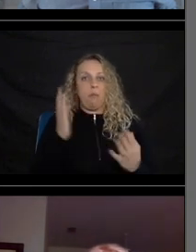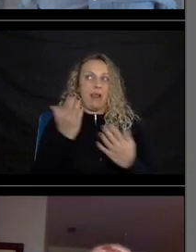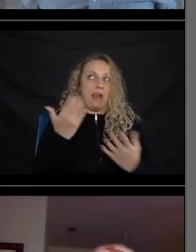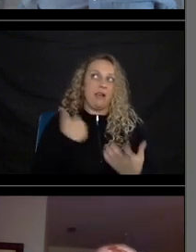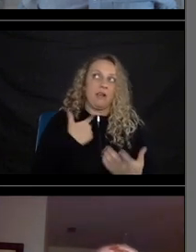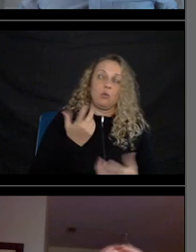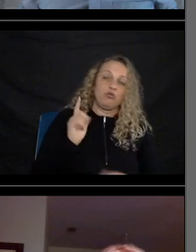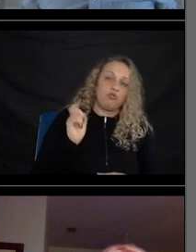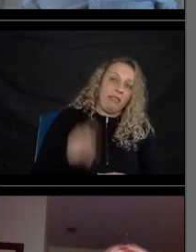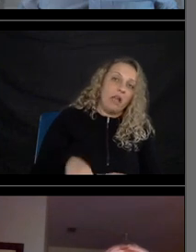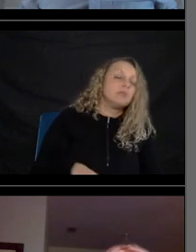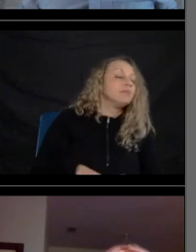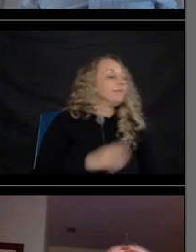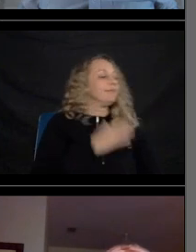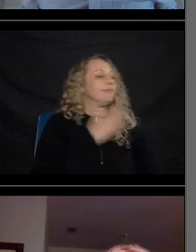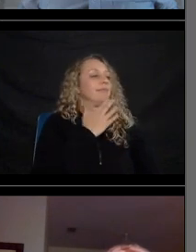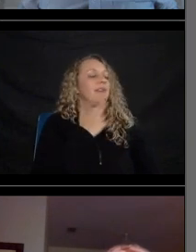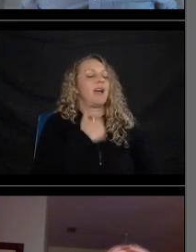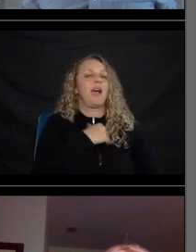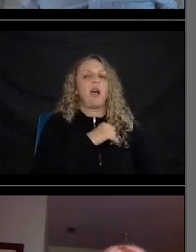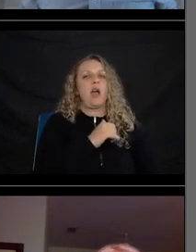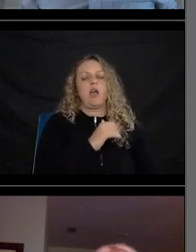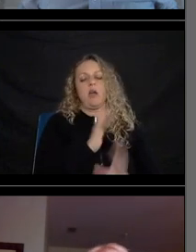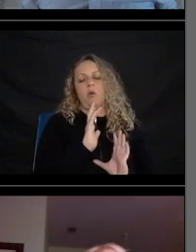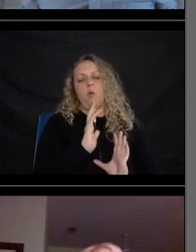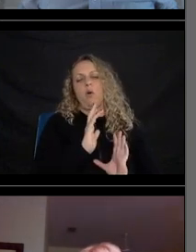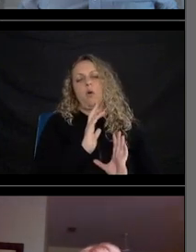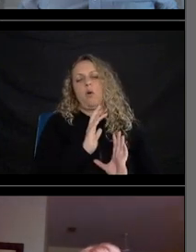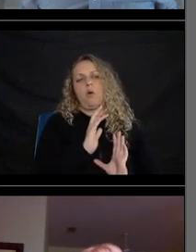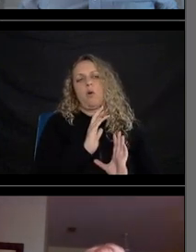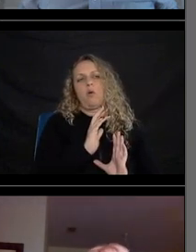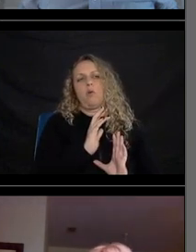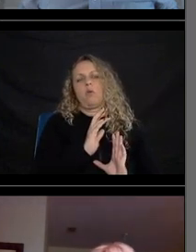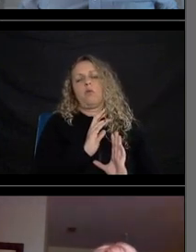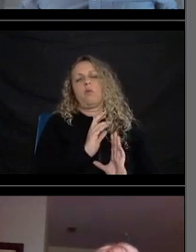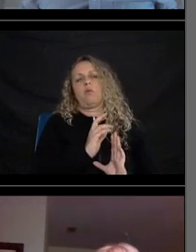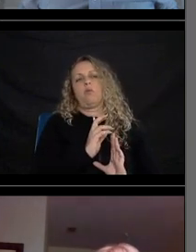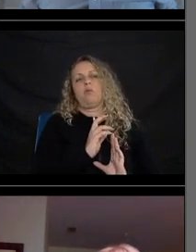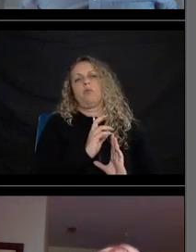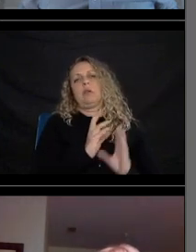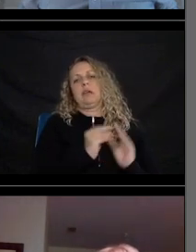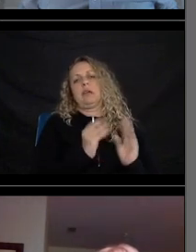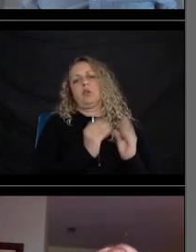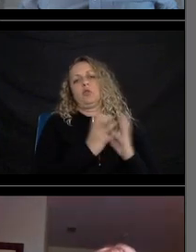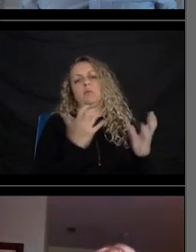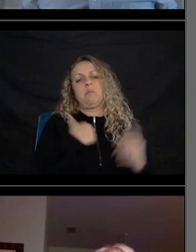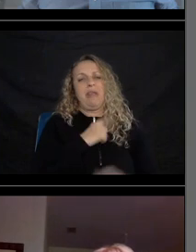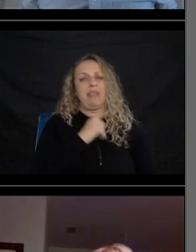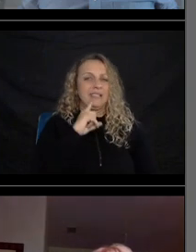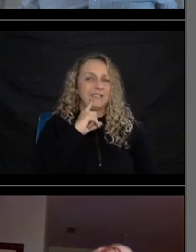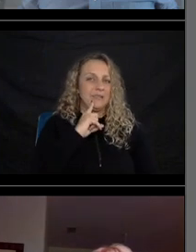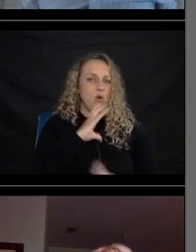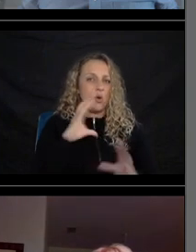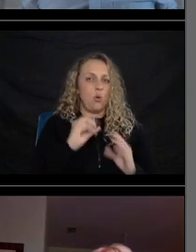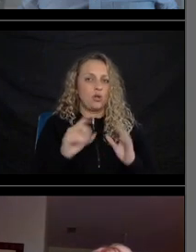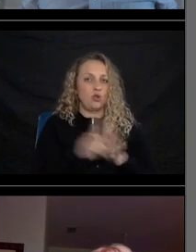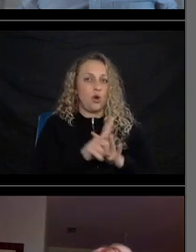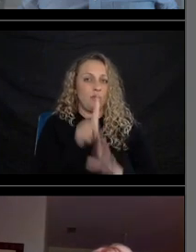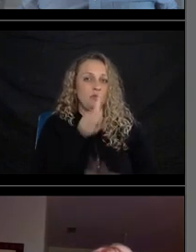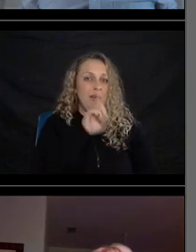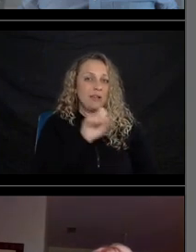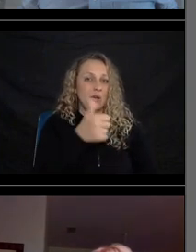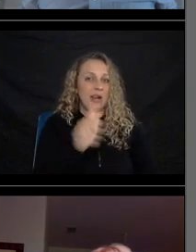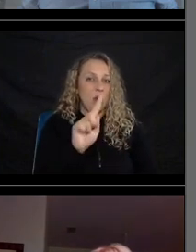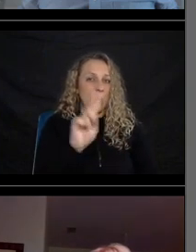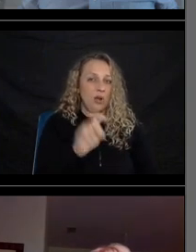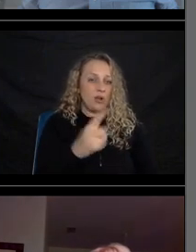ask. Thank you. And I won't editorialize too much, but I think it's disappointing that nobody showed up to answer any